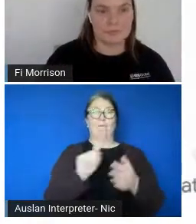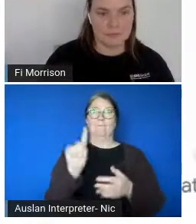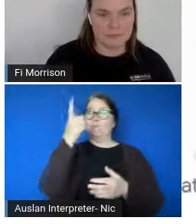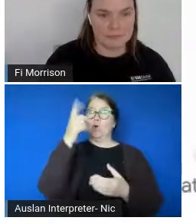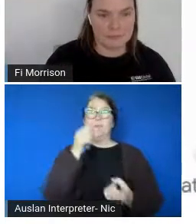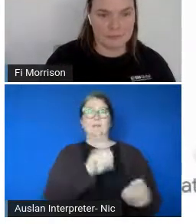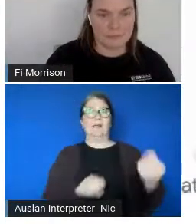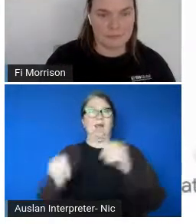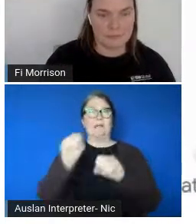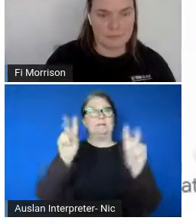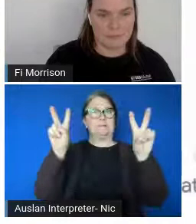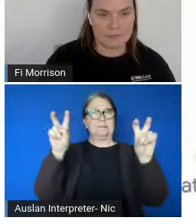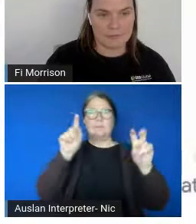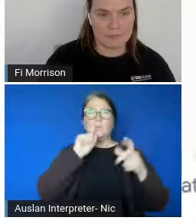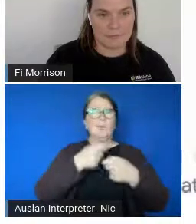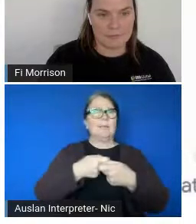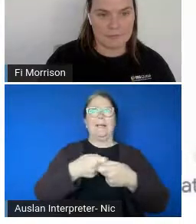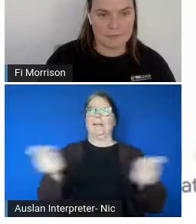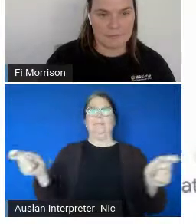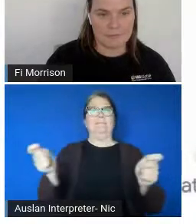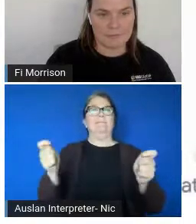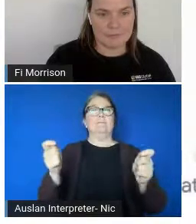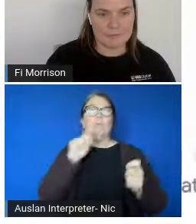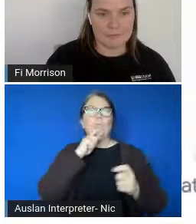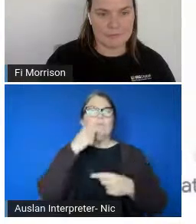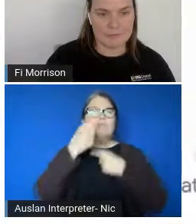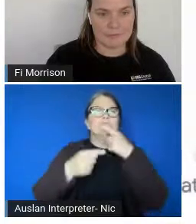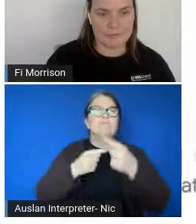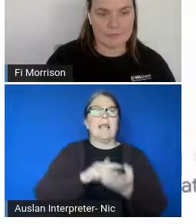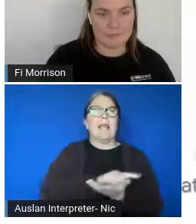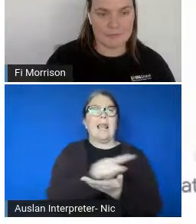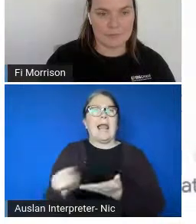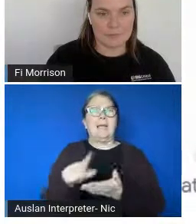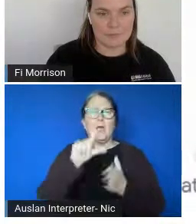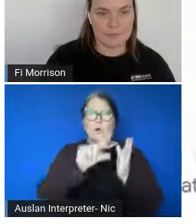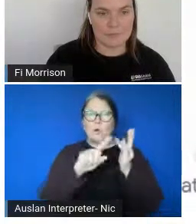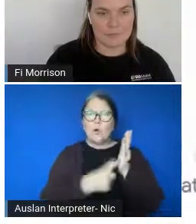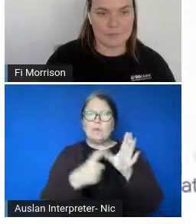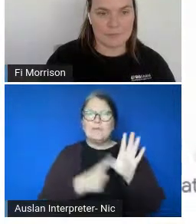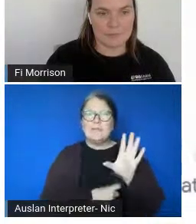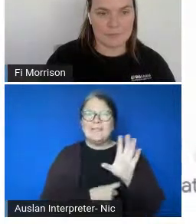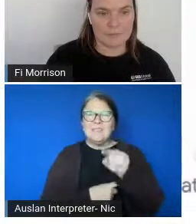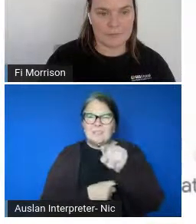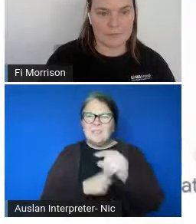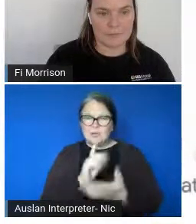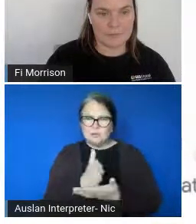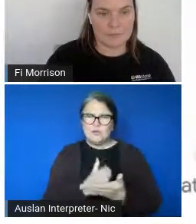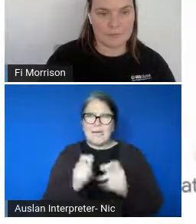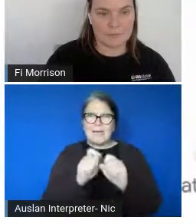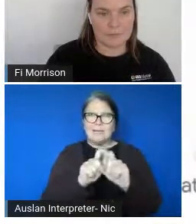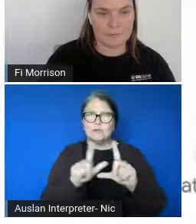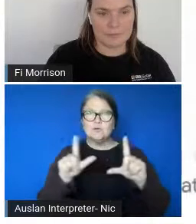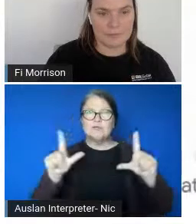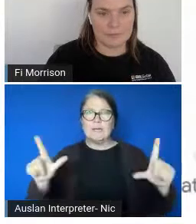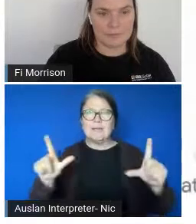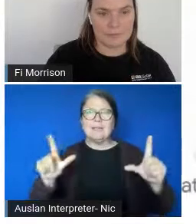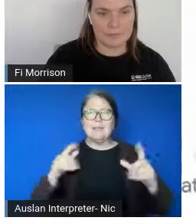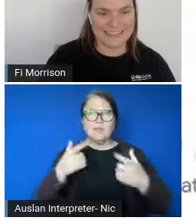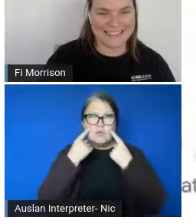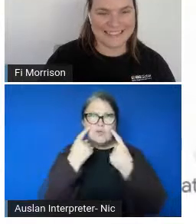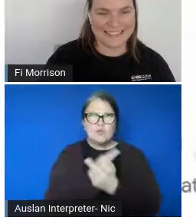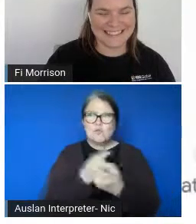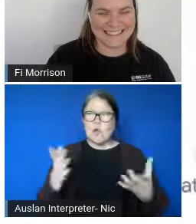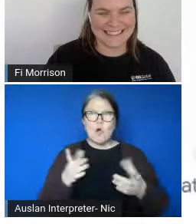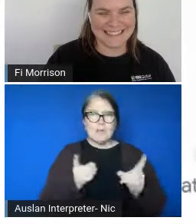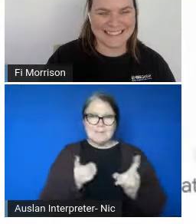that a little bit later on. So I think, Corey, you're maybe going to share your screen a little bit and share around Deadly Science. I'm going to leave you to